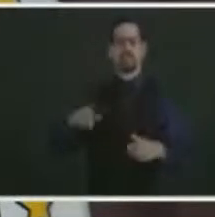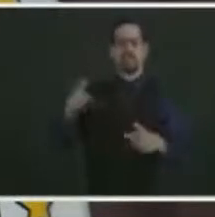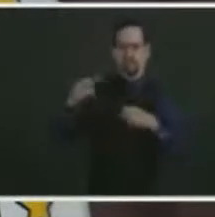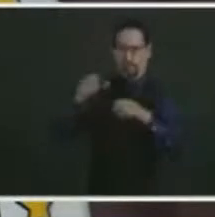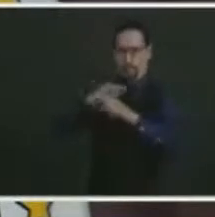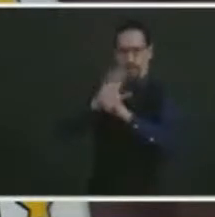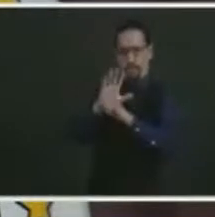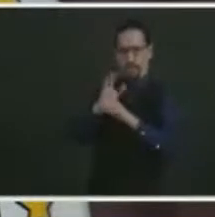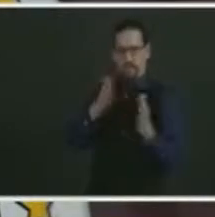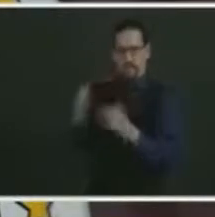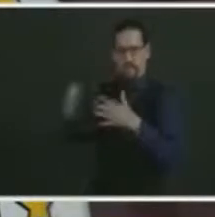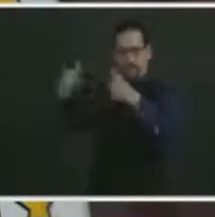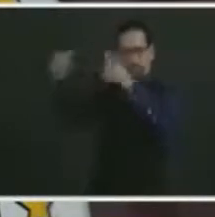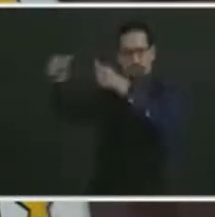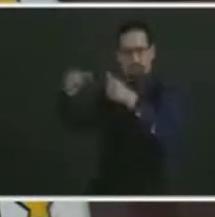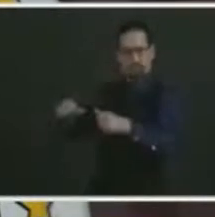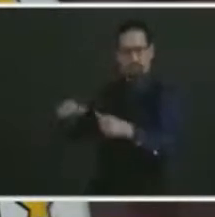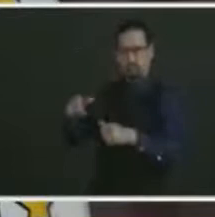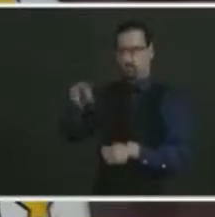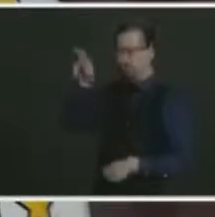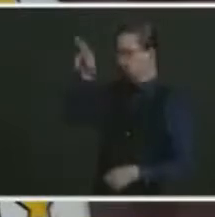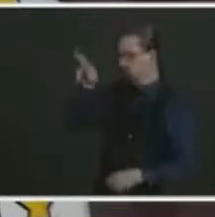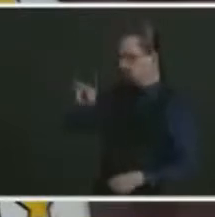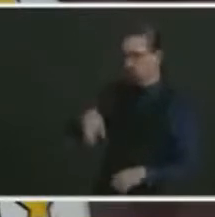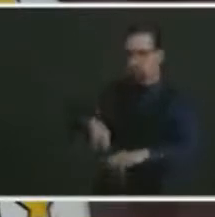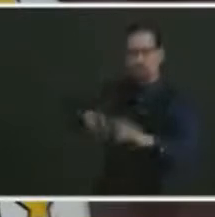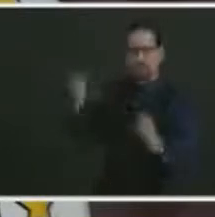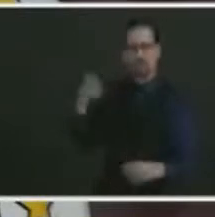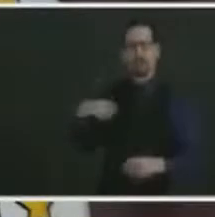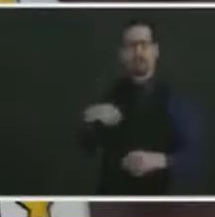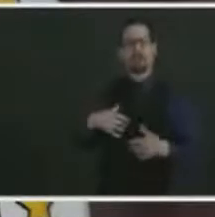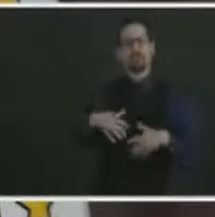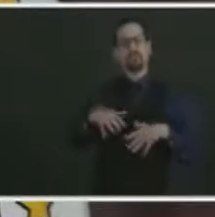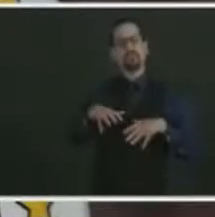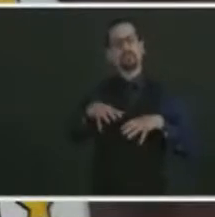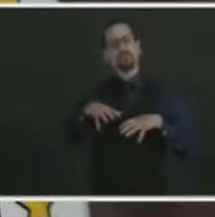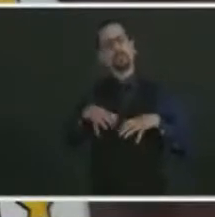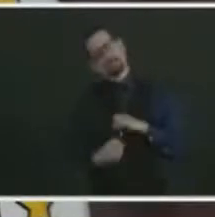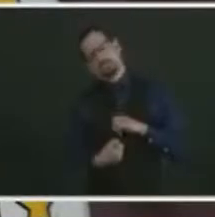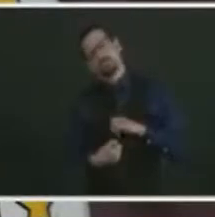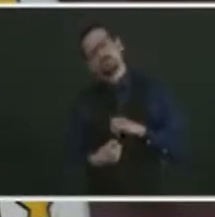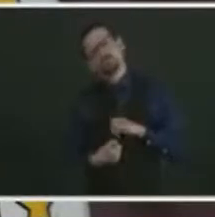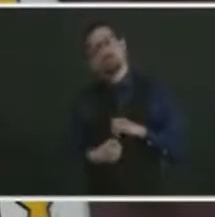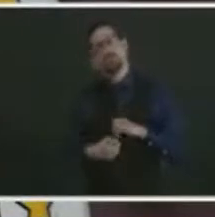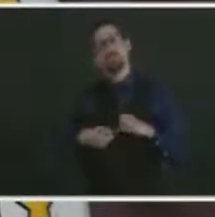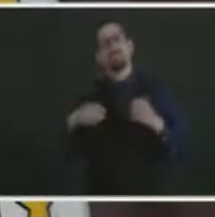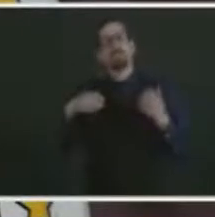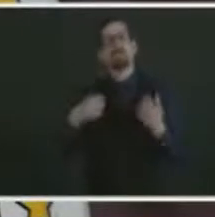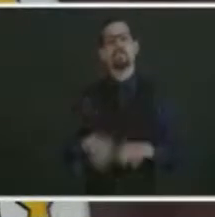back open after COVID and a smashed window is so difficult